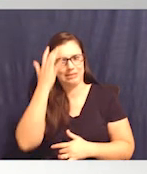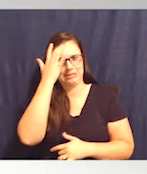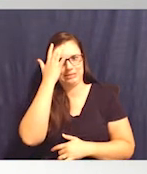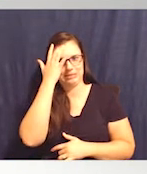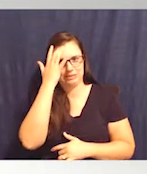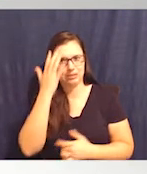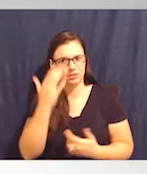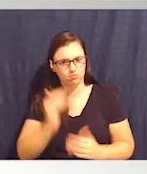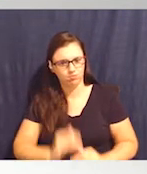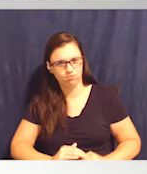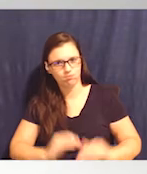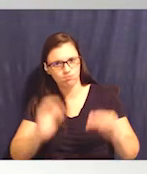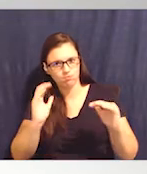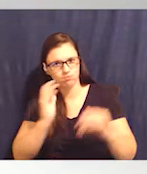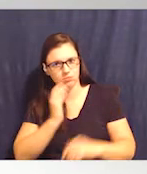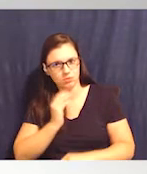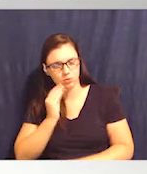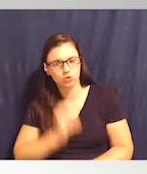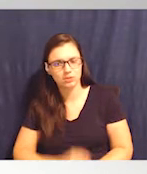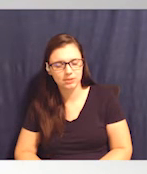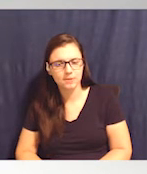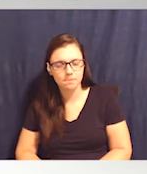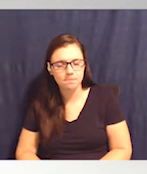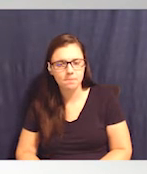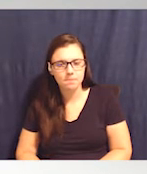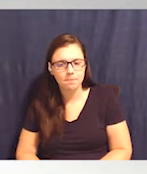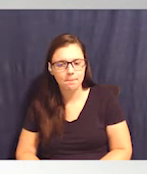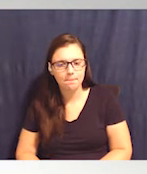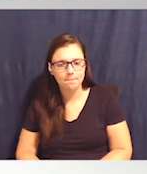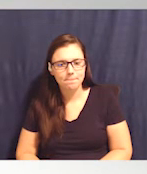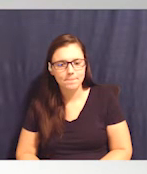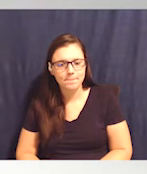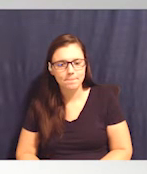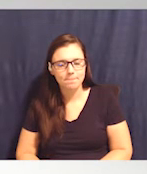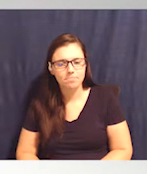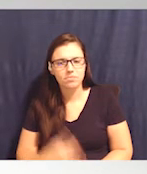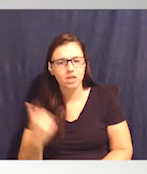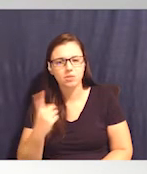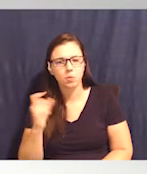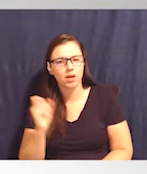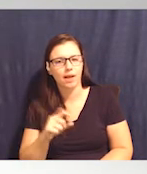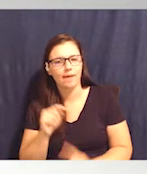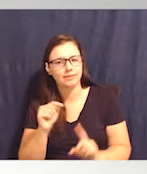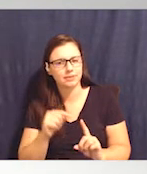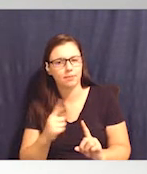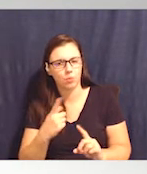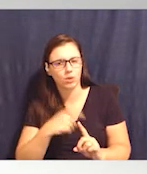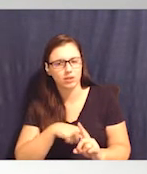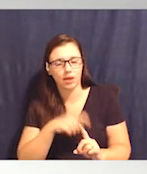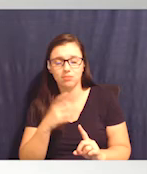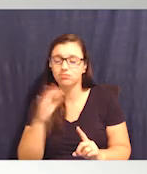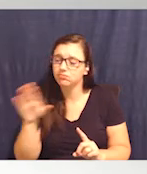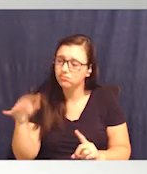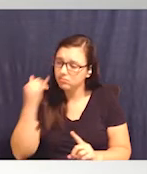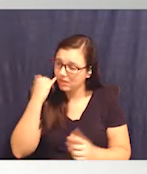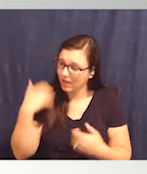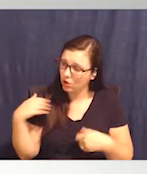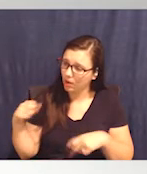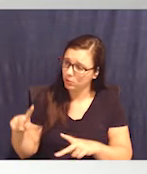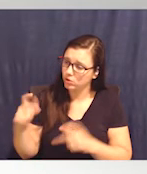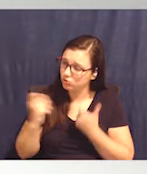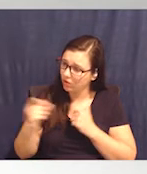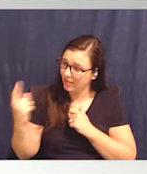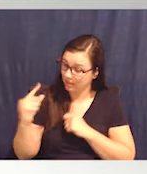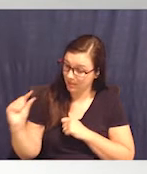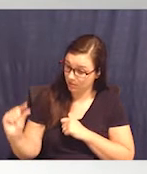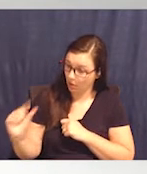child. And somebody asked him one time if he had the opportunity to try something small that he knew he'd be successful at or